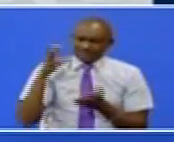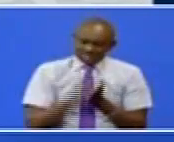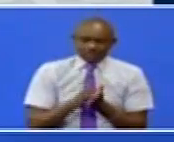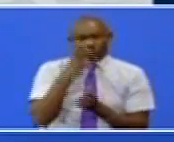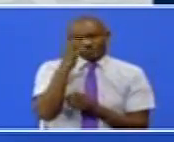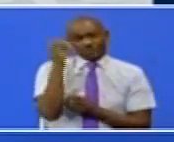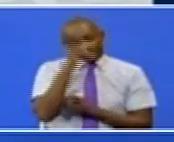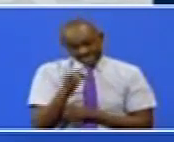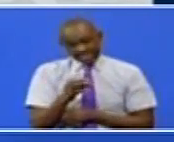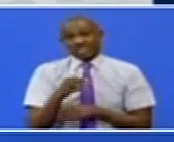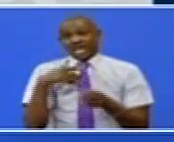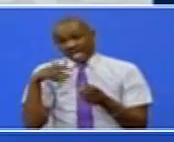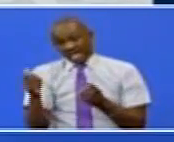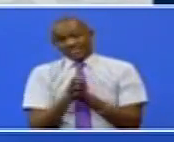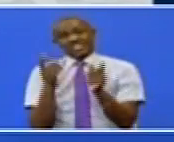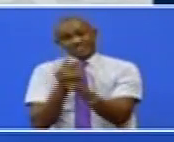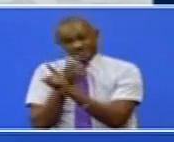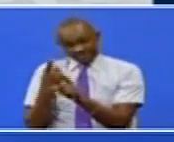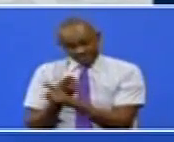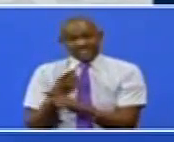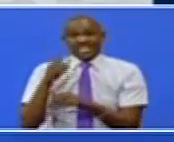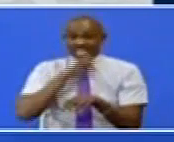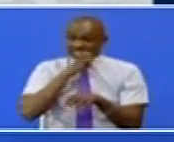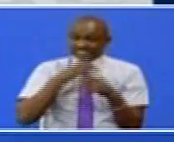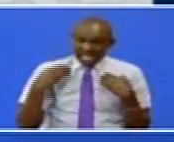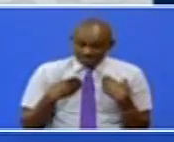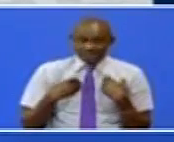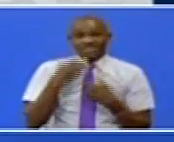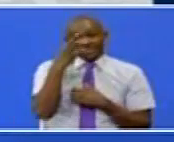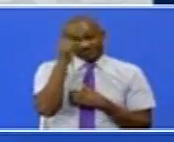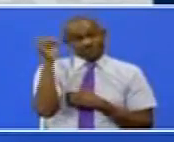energy 24%, and other renewable energy contributes to